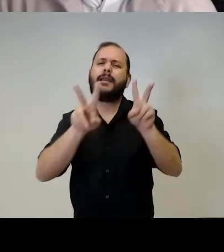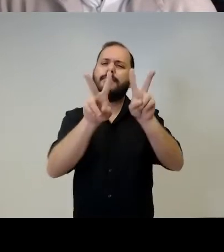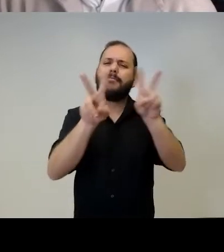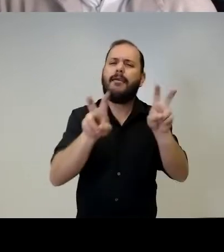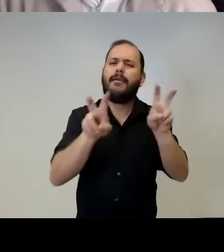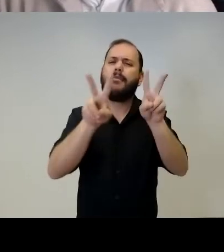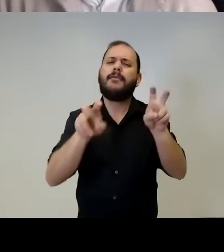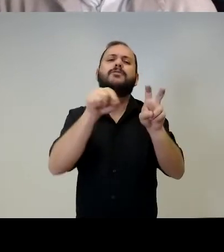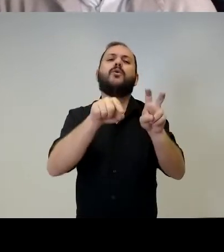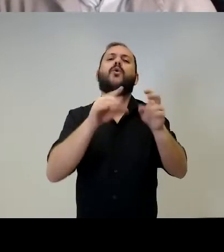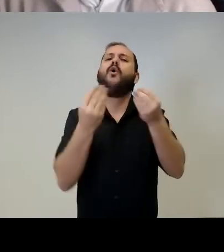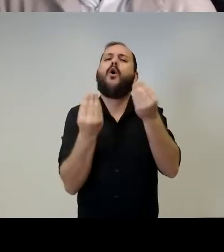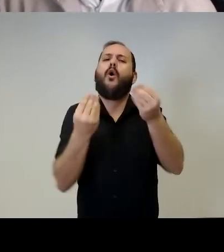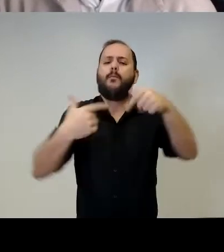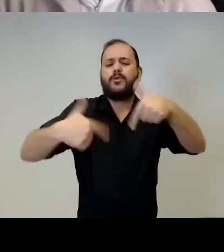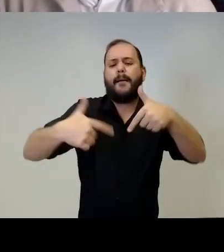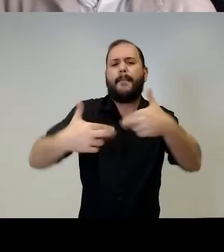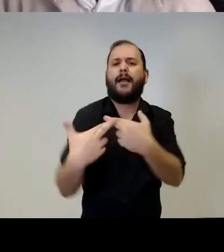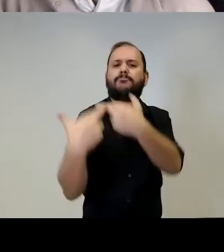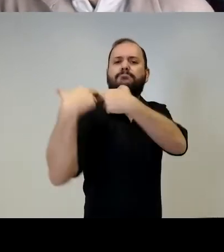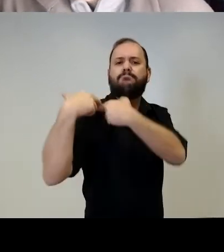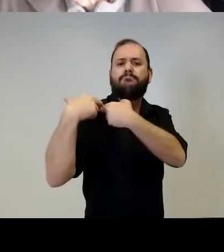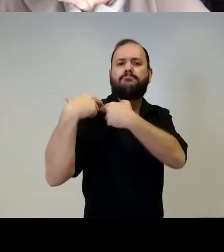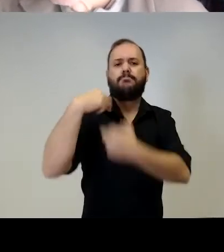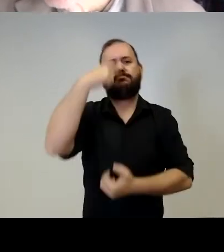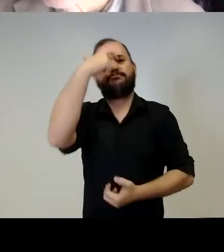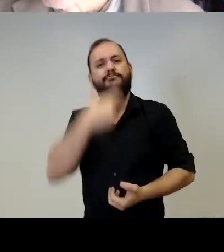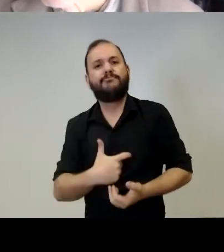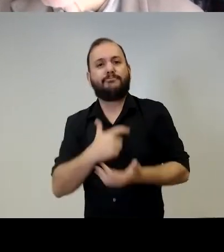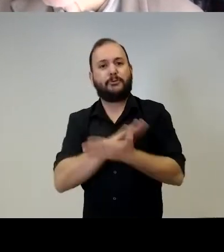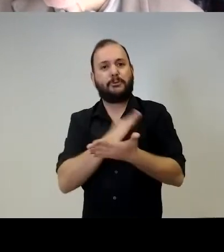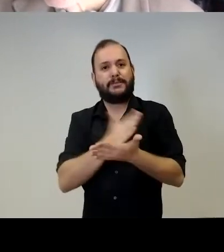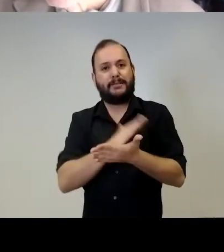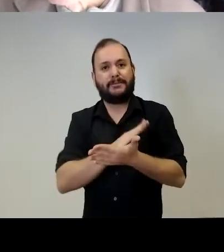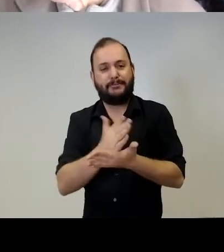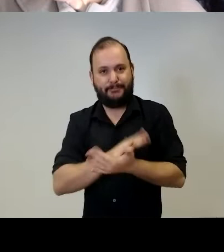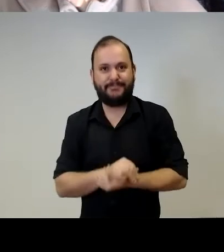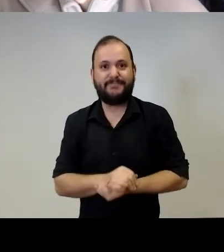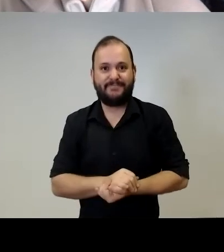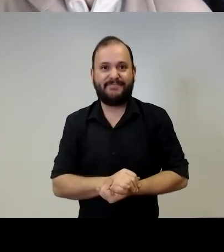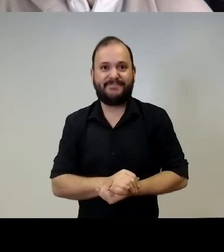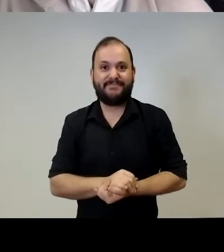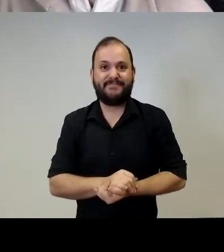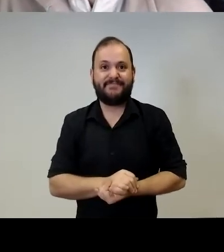interpreters. There's a lot of sign language